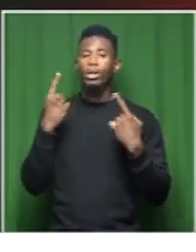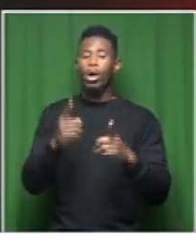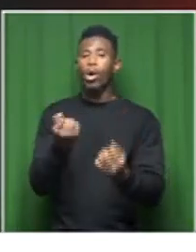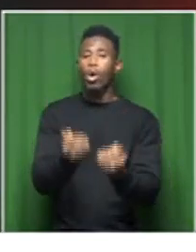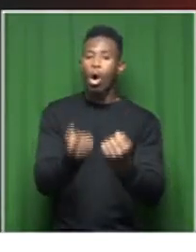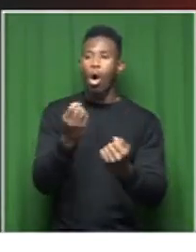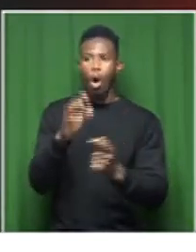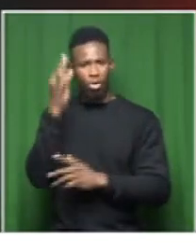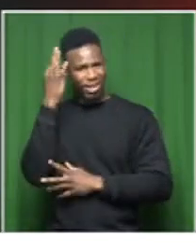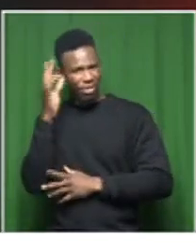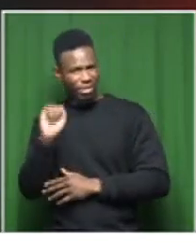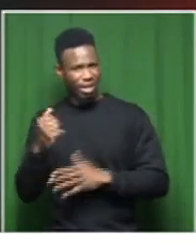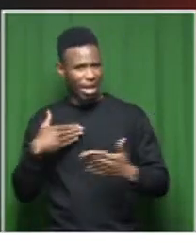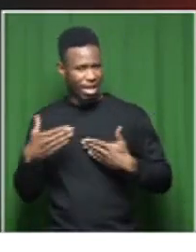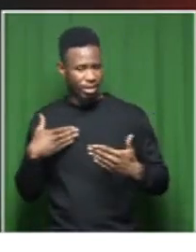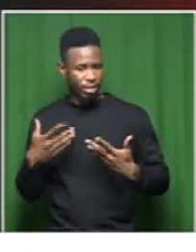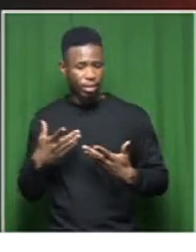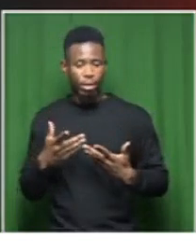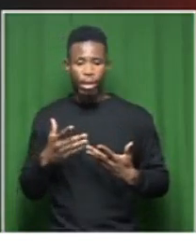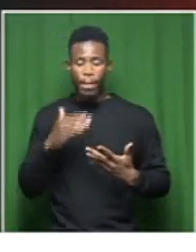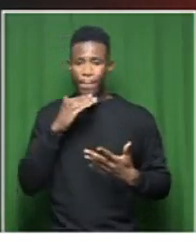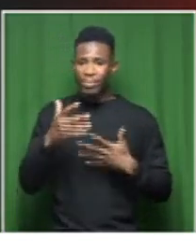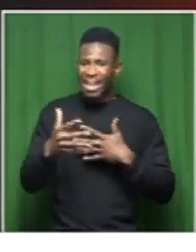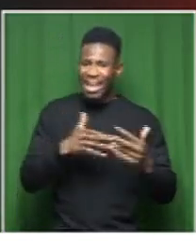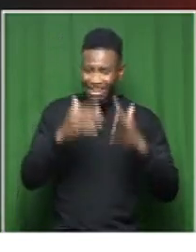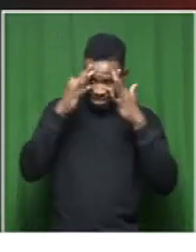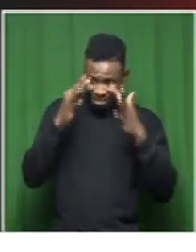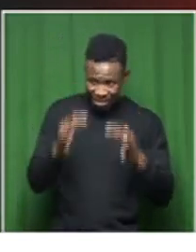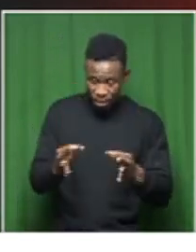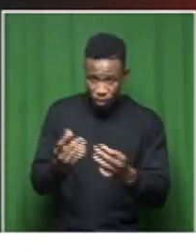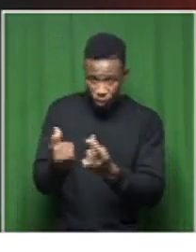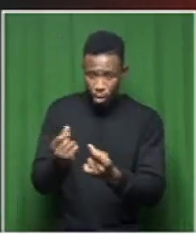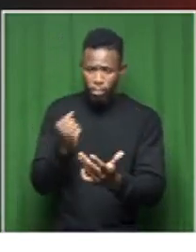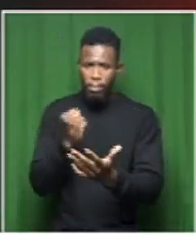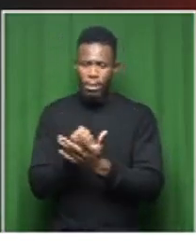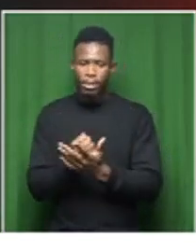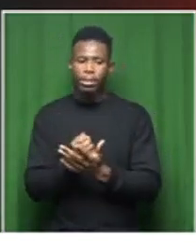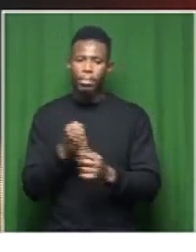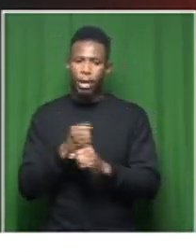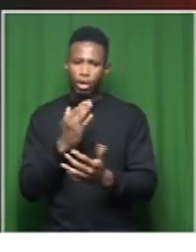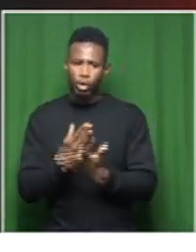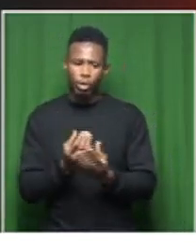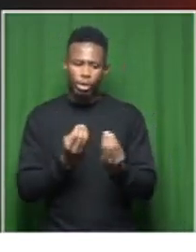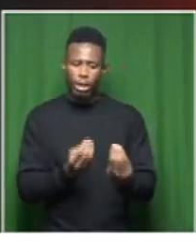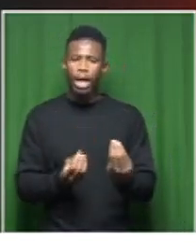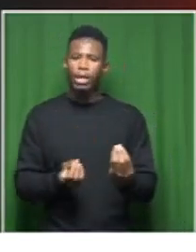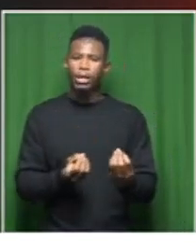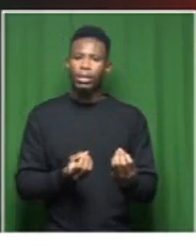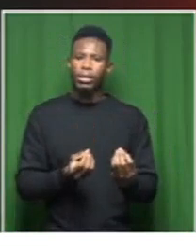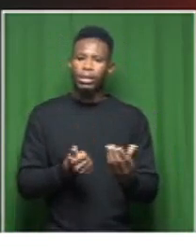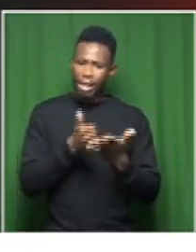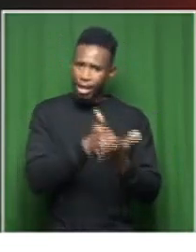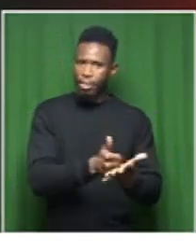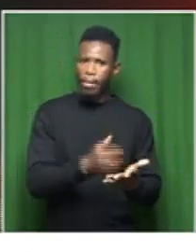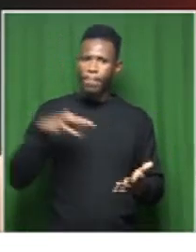in government, in administration, whatever decision you do, it must be in the best interest of the child. That is in the Children's